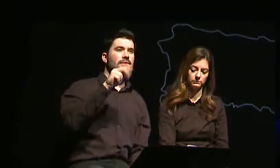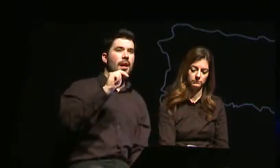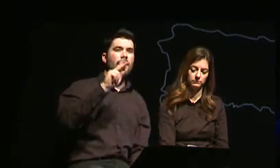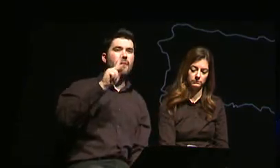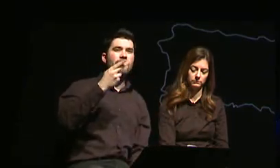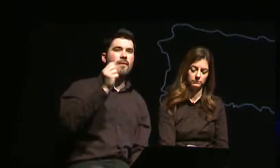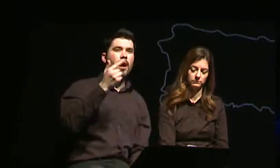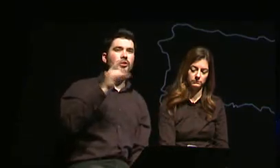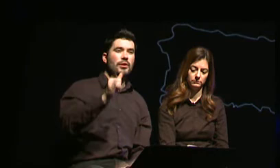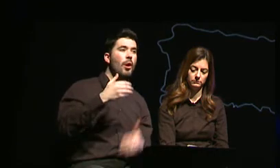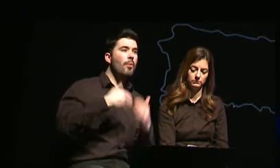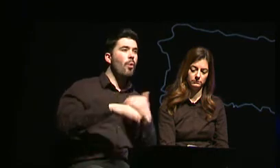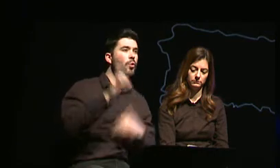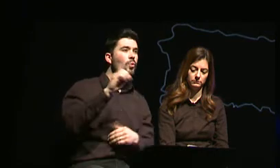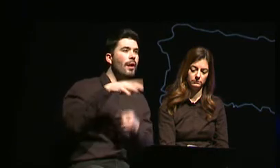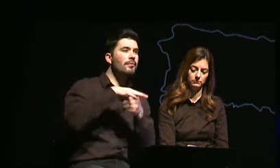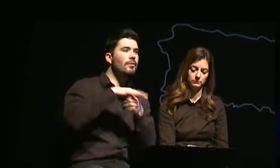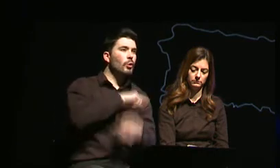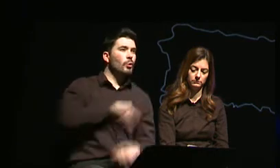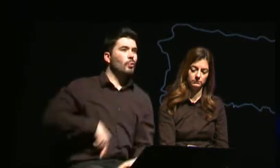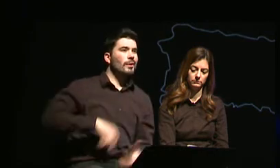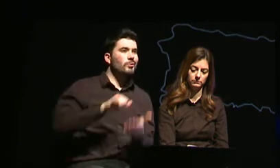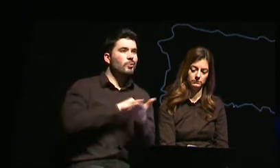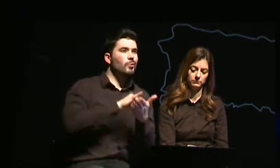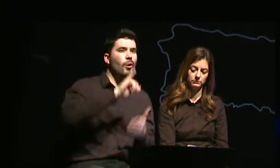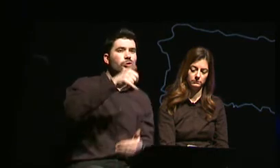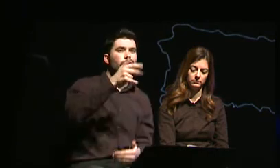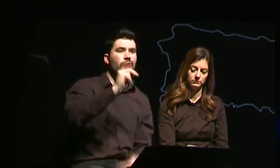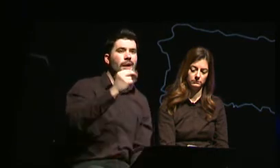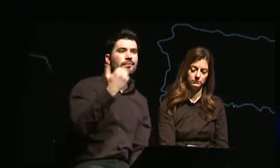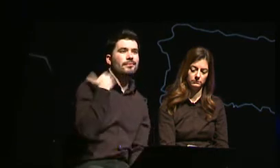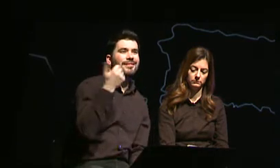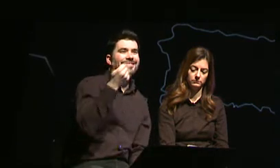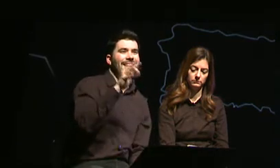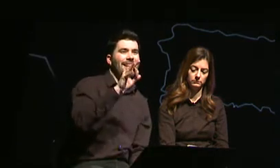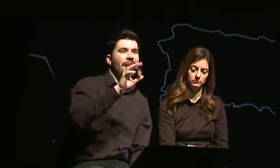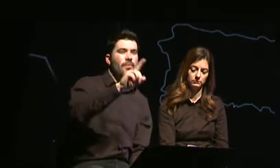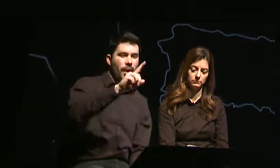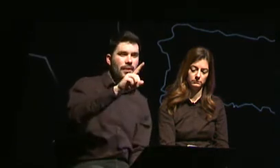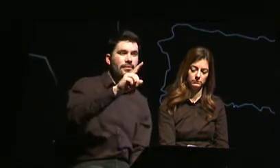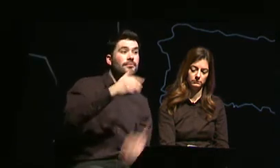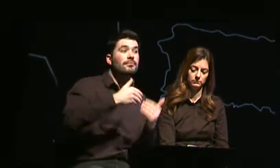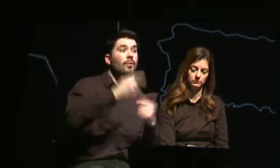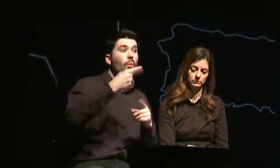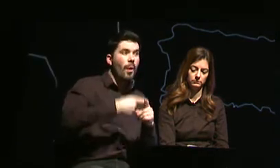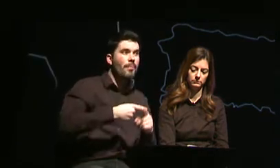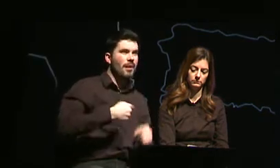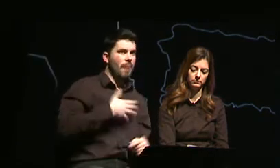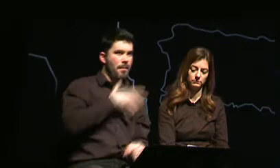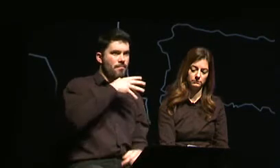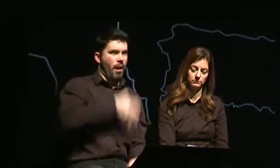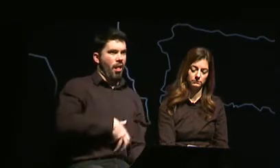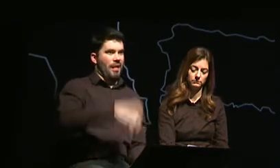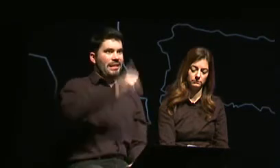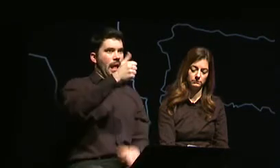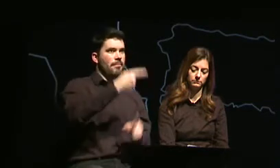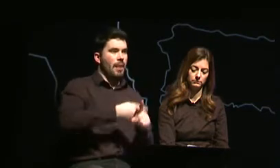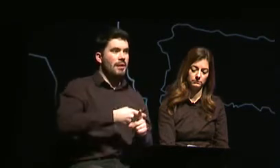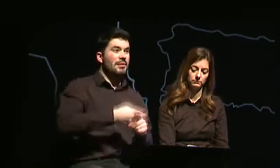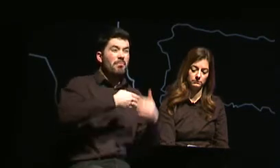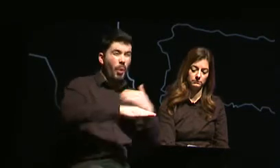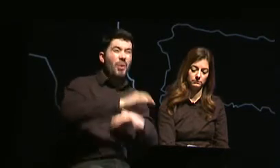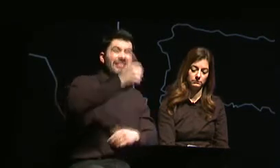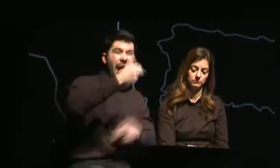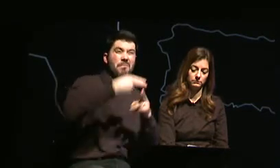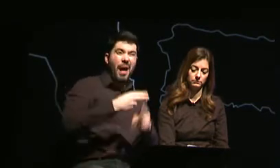in Flushing Hospital in Queens, New York on January 23rd, 1991. A month later than my due date, I weighed 10 pounds, 5